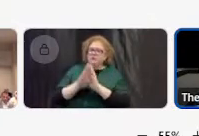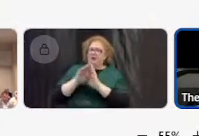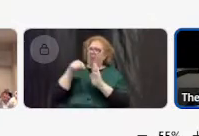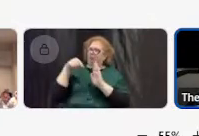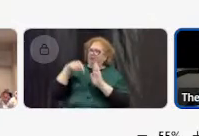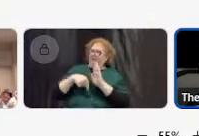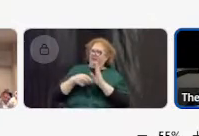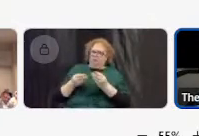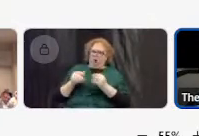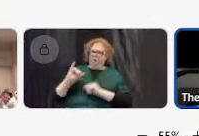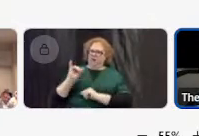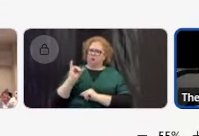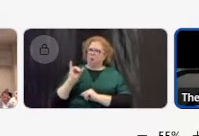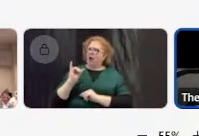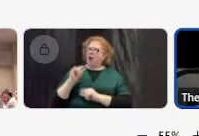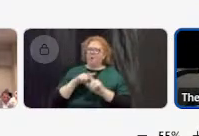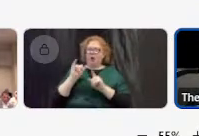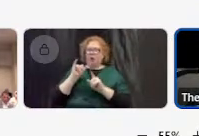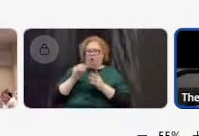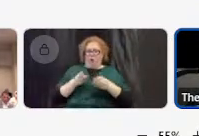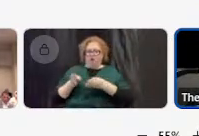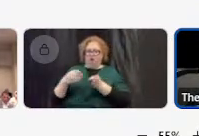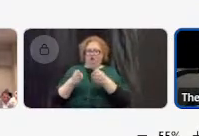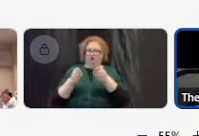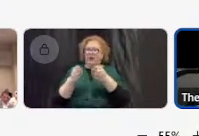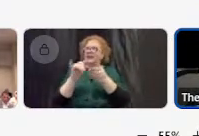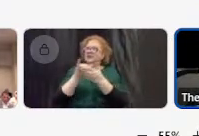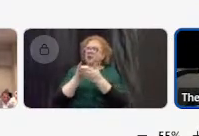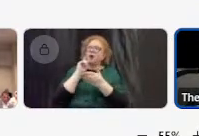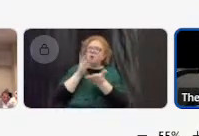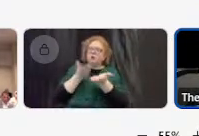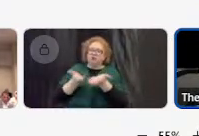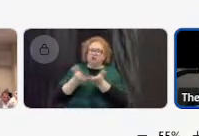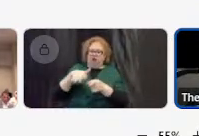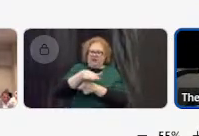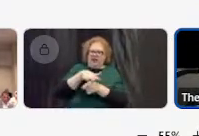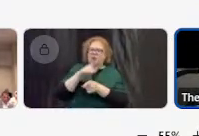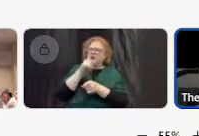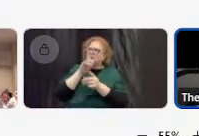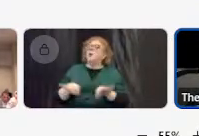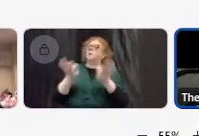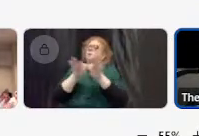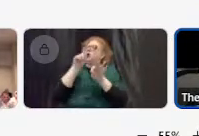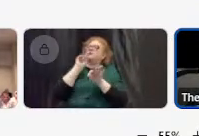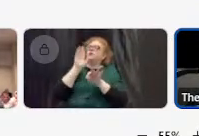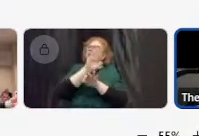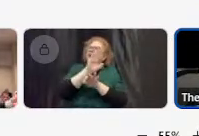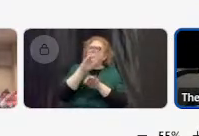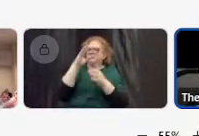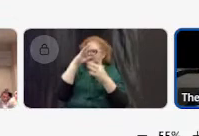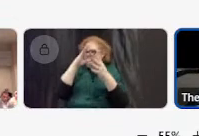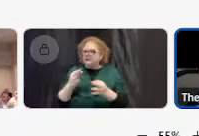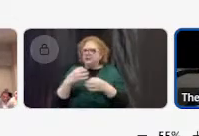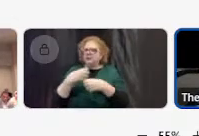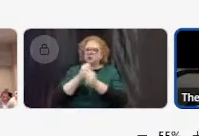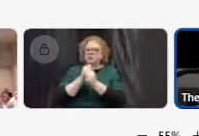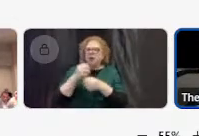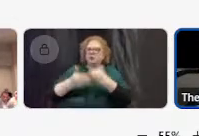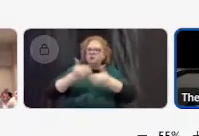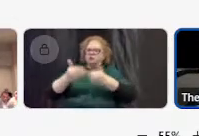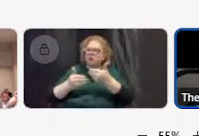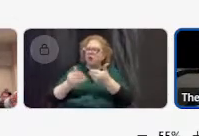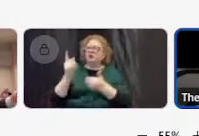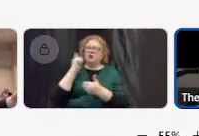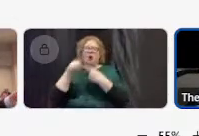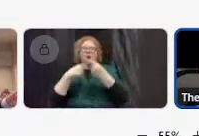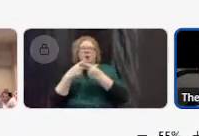But these streets that are intended to serve it are critical to the decision-making process. You heard Mr. Hernsberger talk about wanting access.